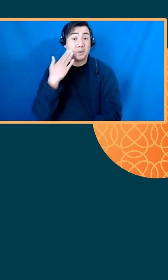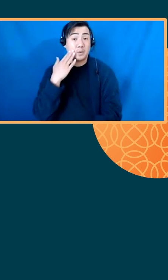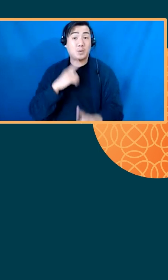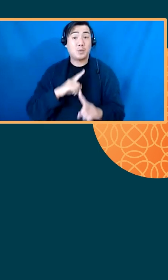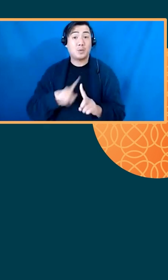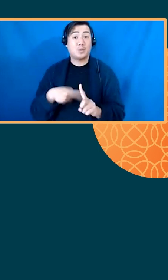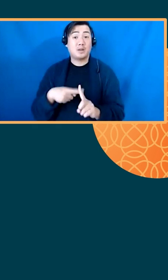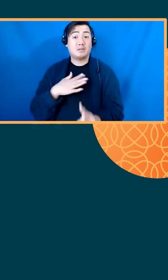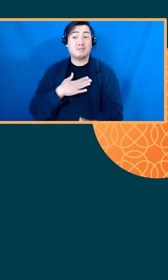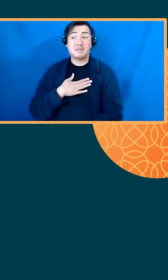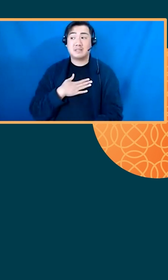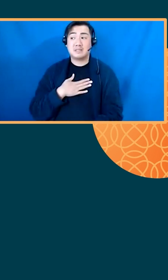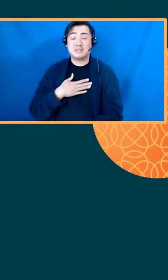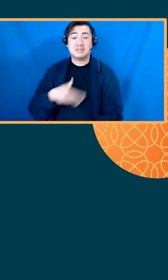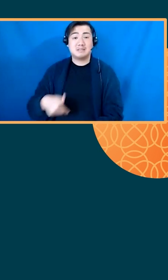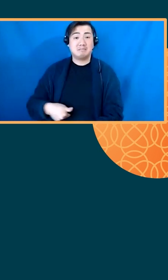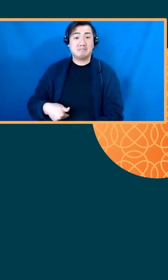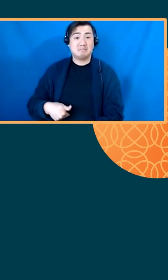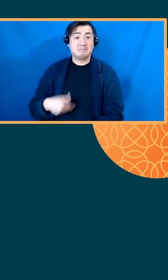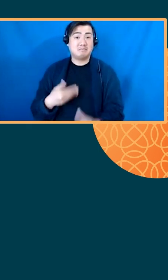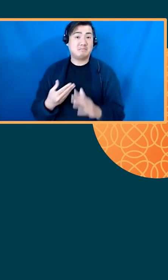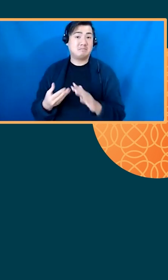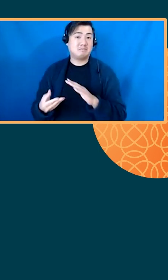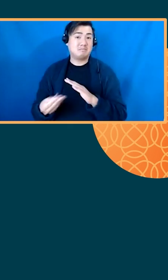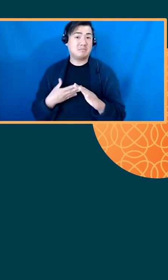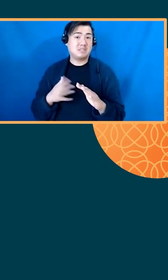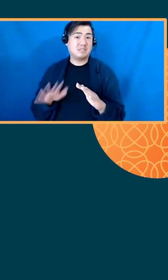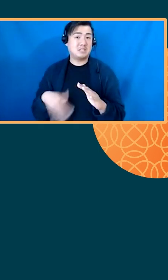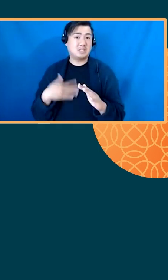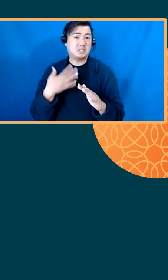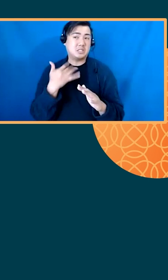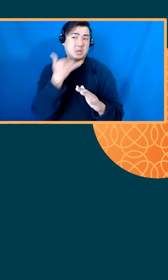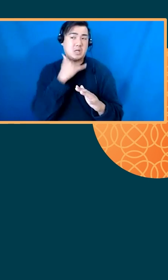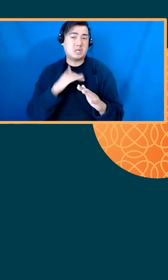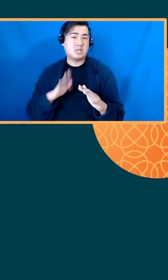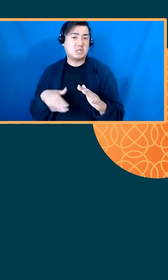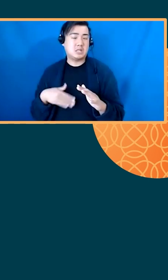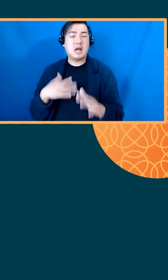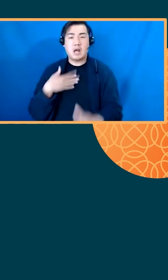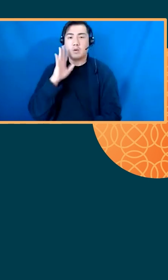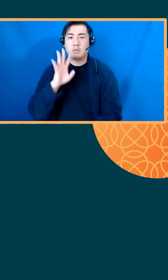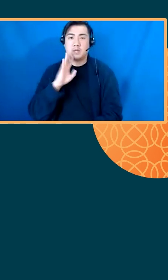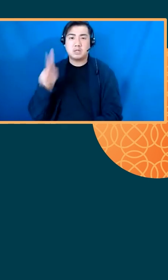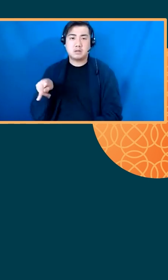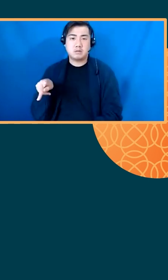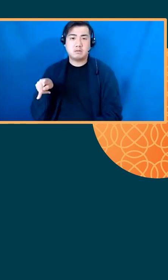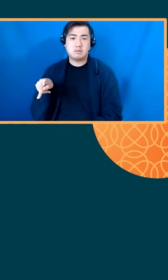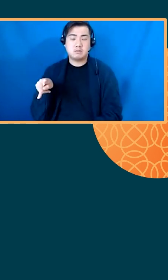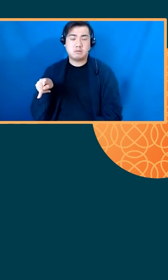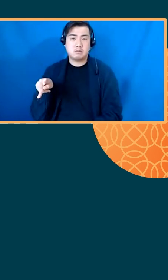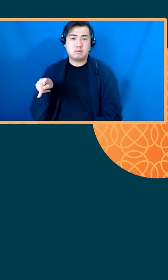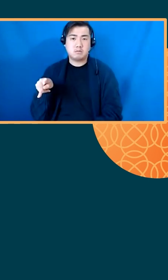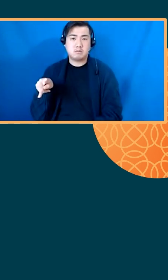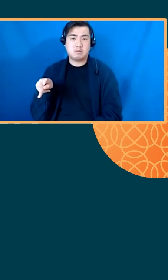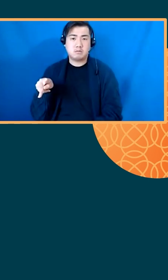that it's wrong, and I will say something. I also know when